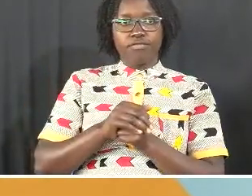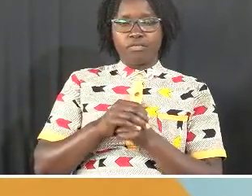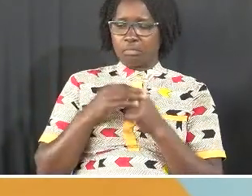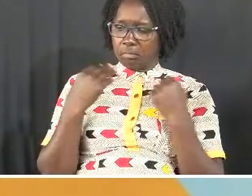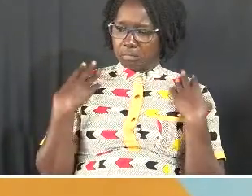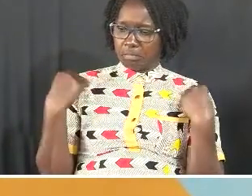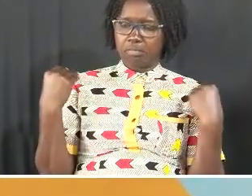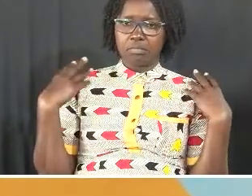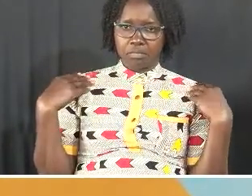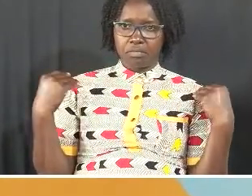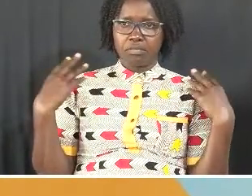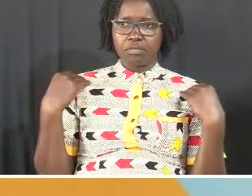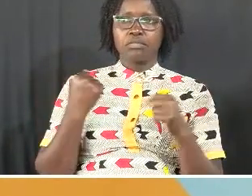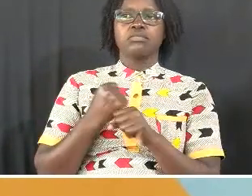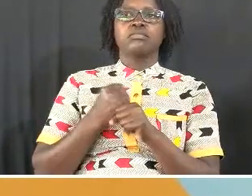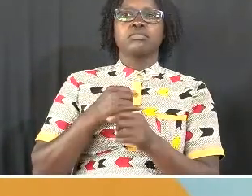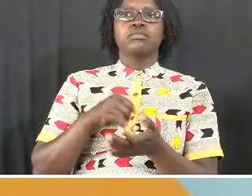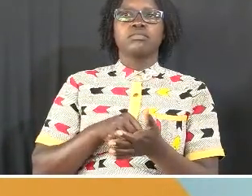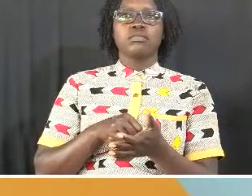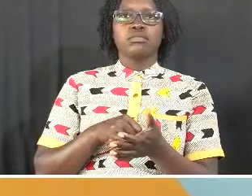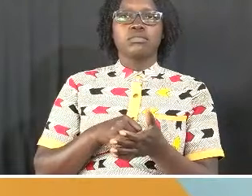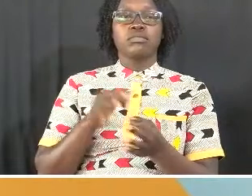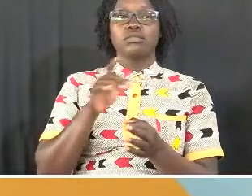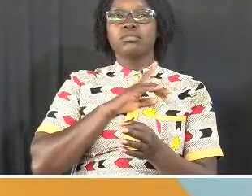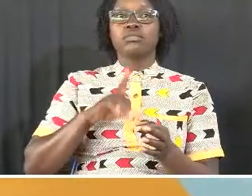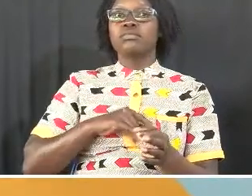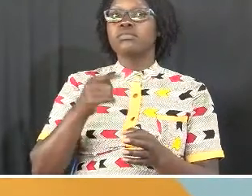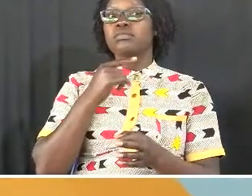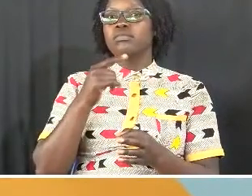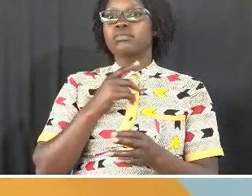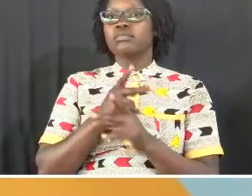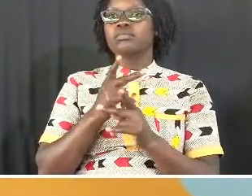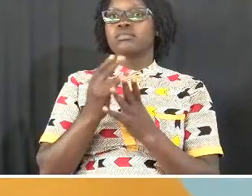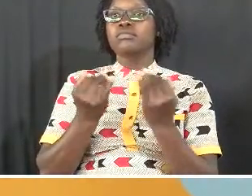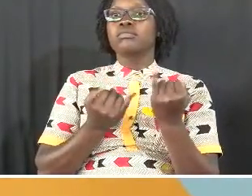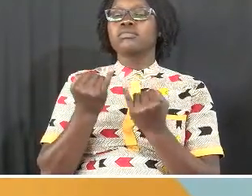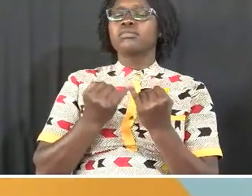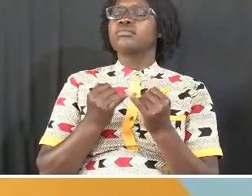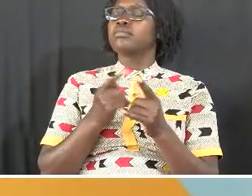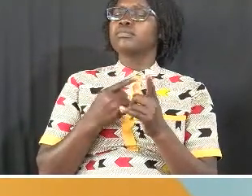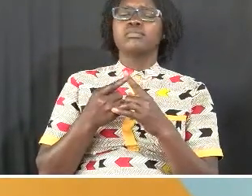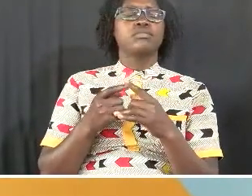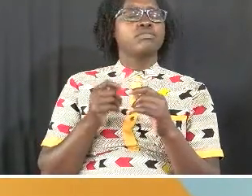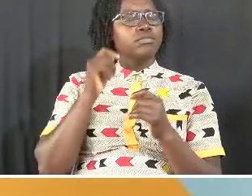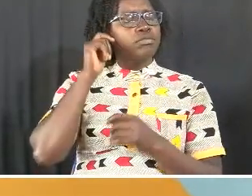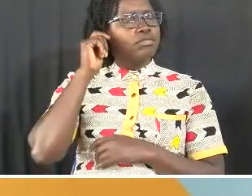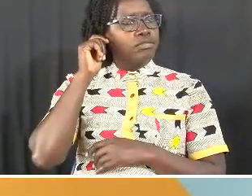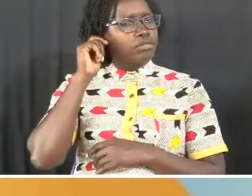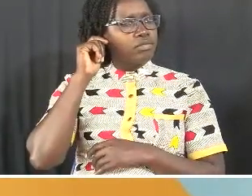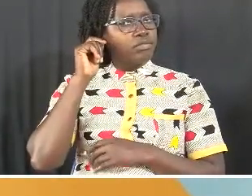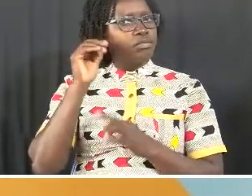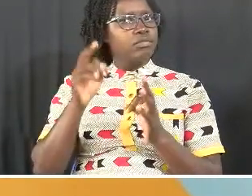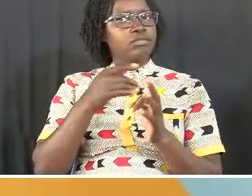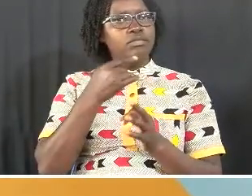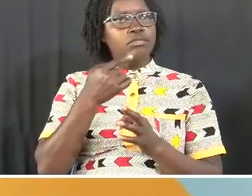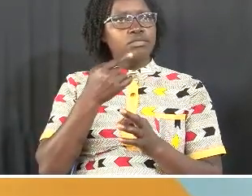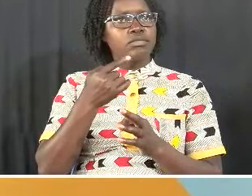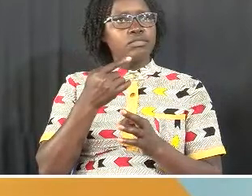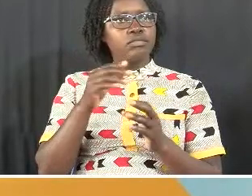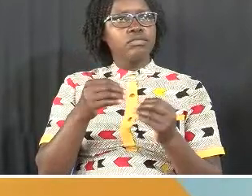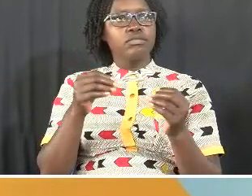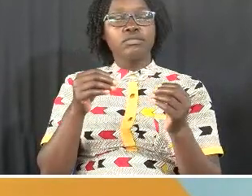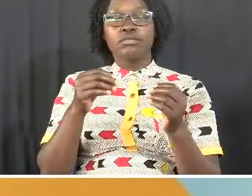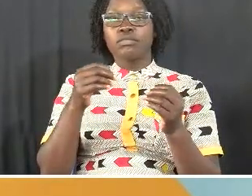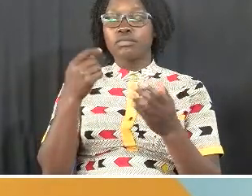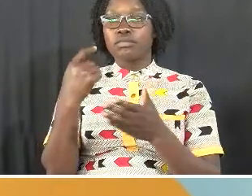Practice it. Do it. If the Lord says you should keep his Sabbath, do it. If he has said you give a tenth